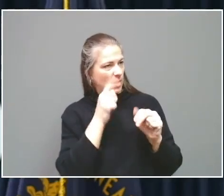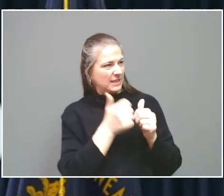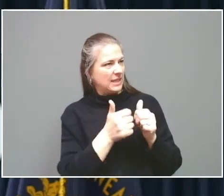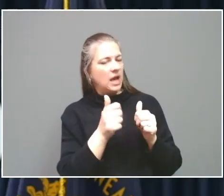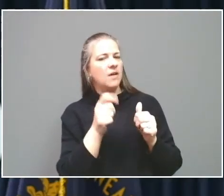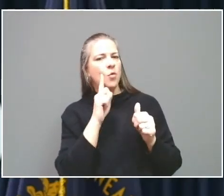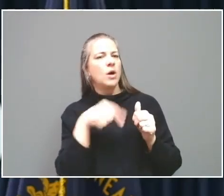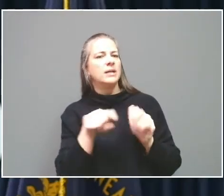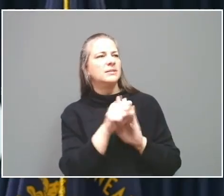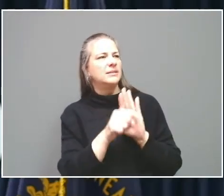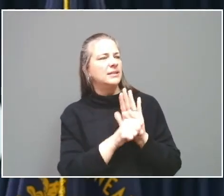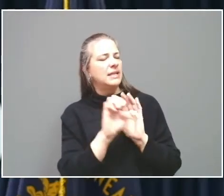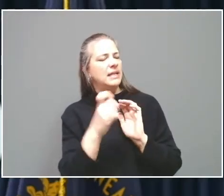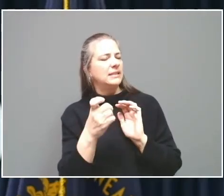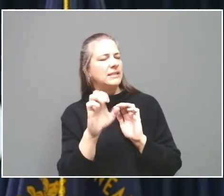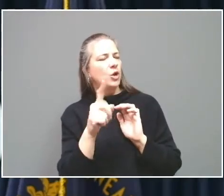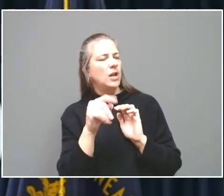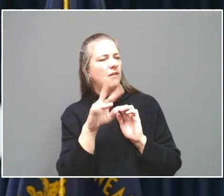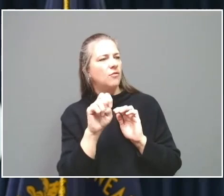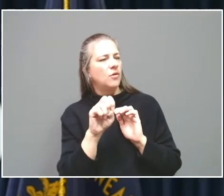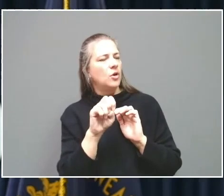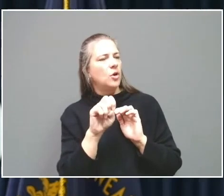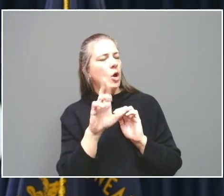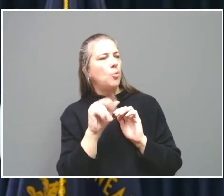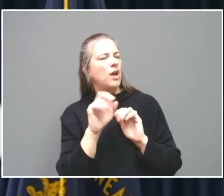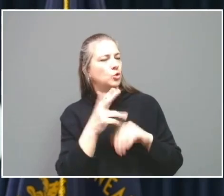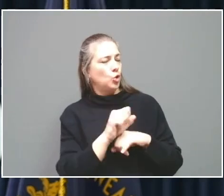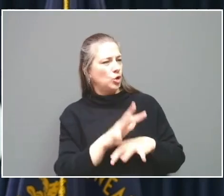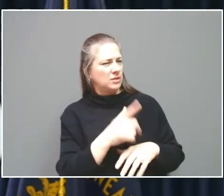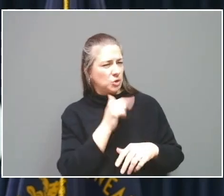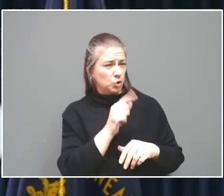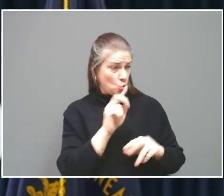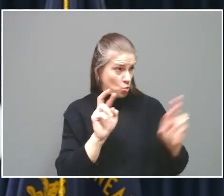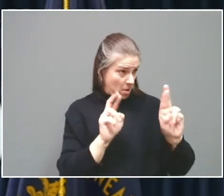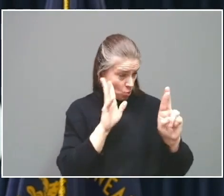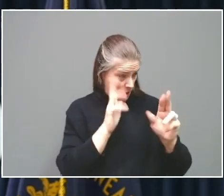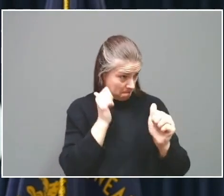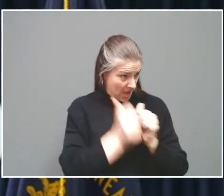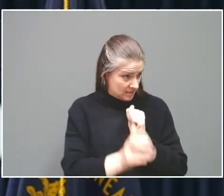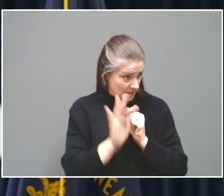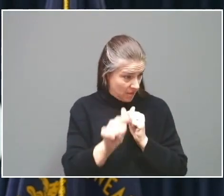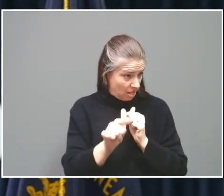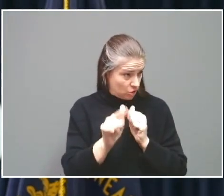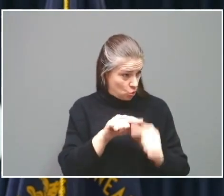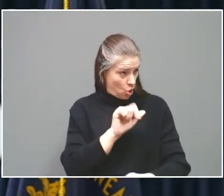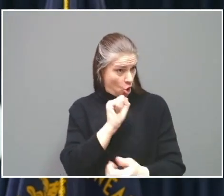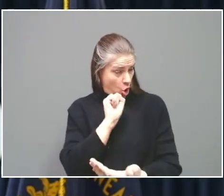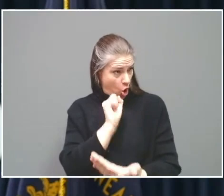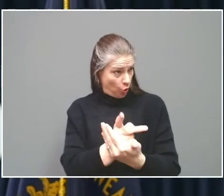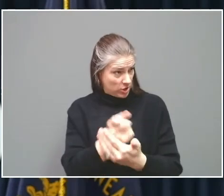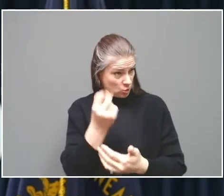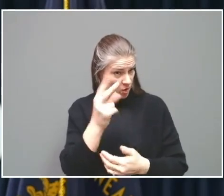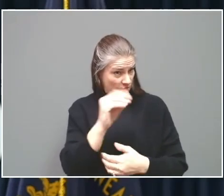workers. So there's some uncertainty about whether Republicans are going to pass a bill to authorize those 12%